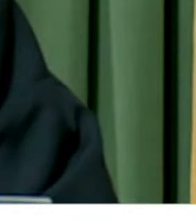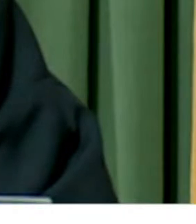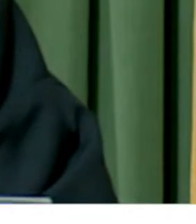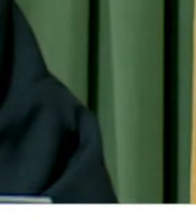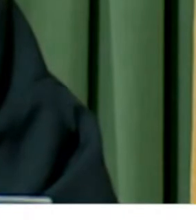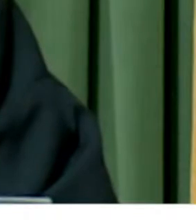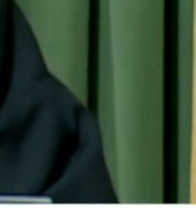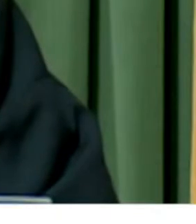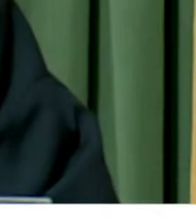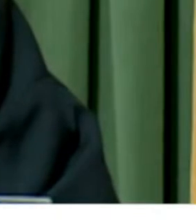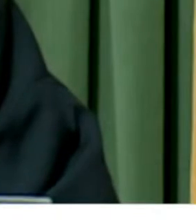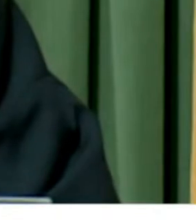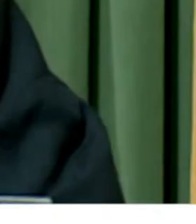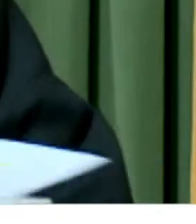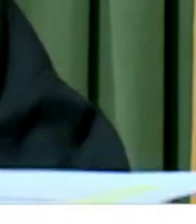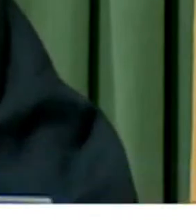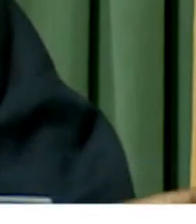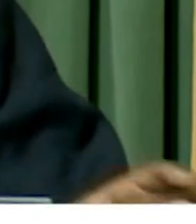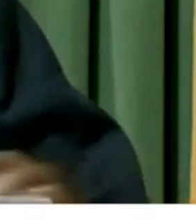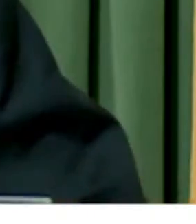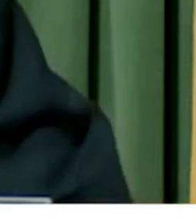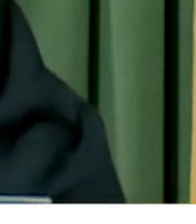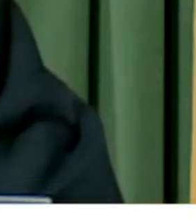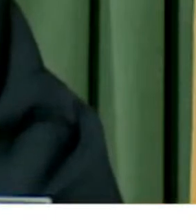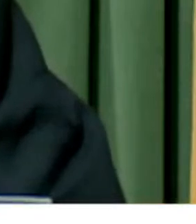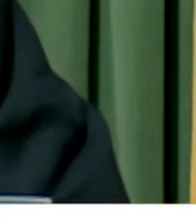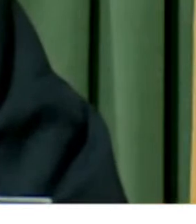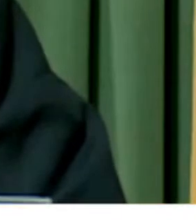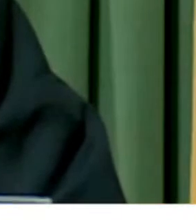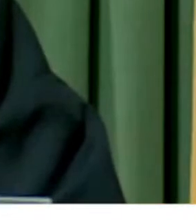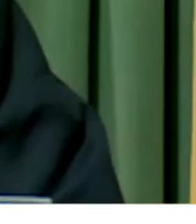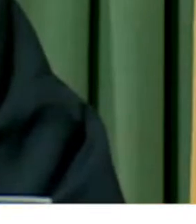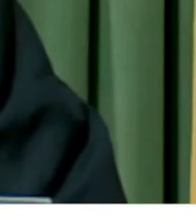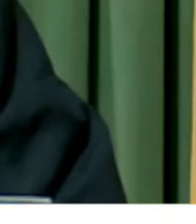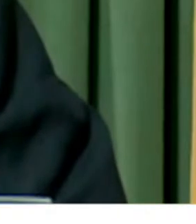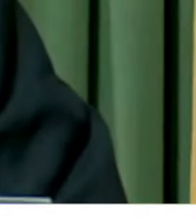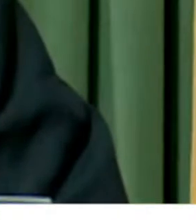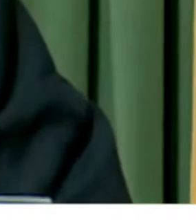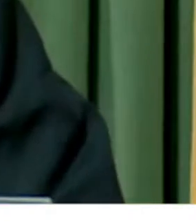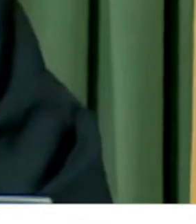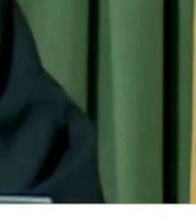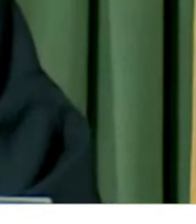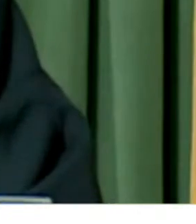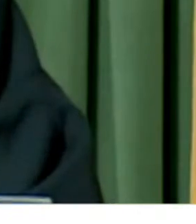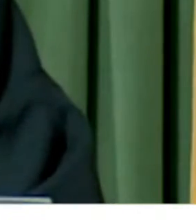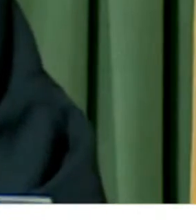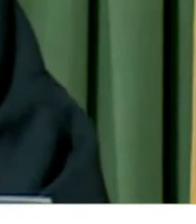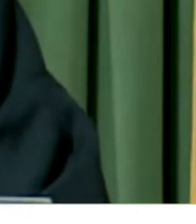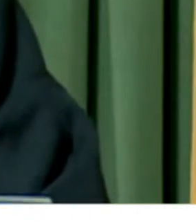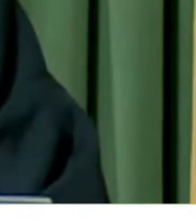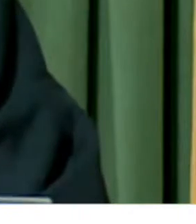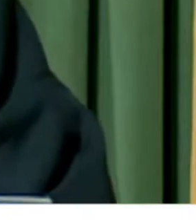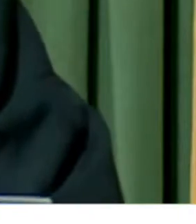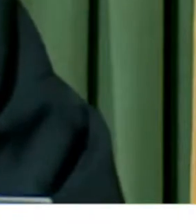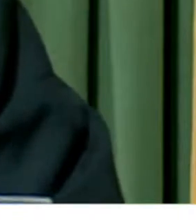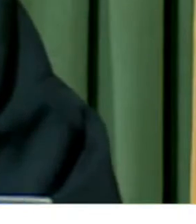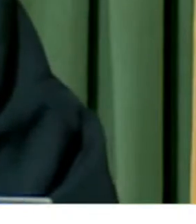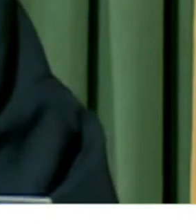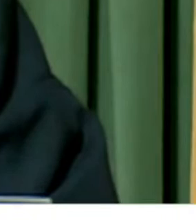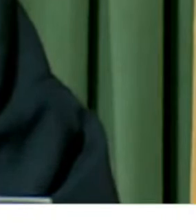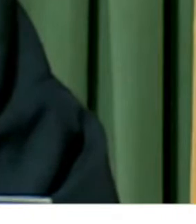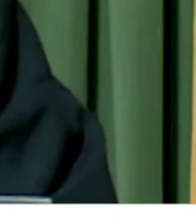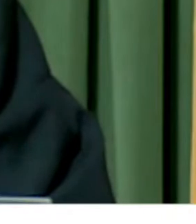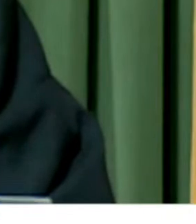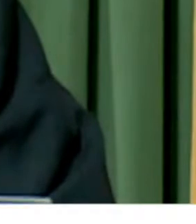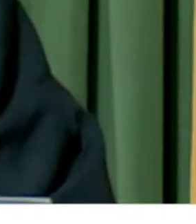Articles 131 and 132 of the Constitution. From the foregoing, there can be no dispute that the President was